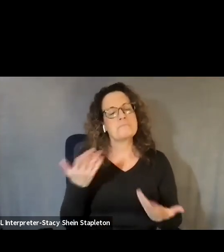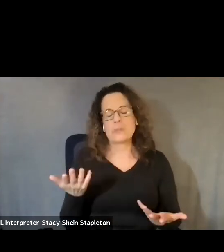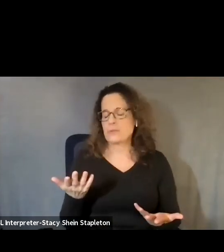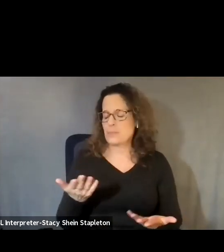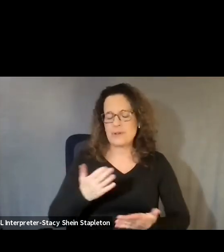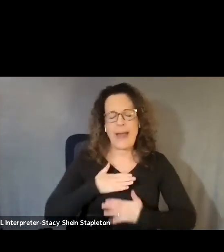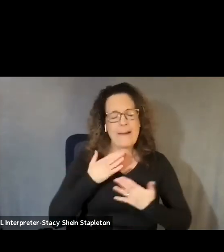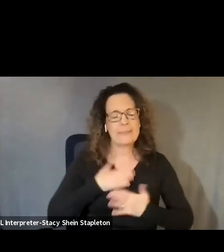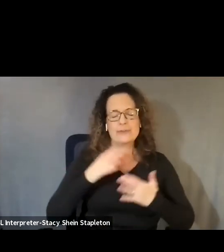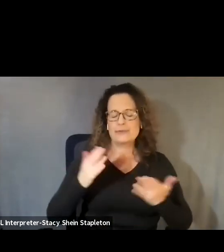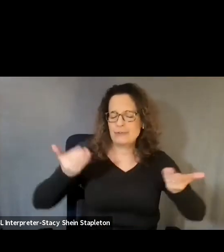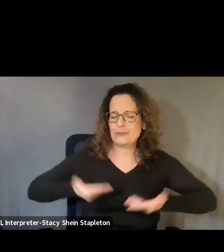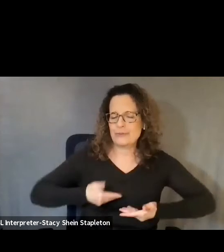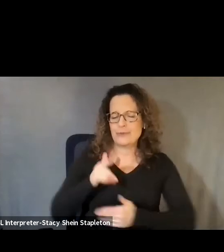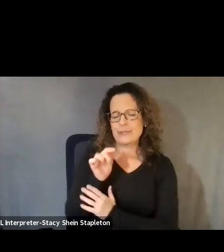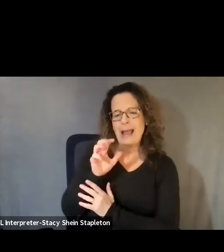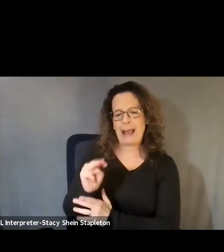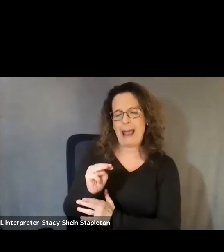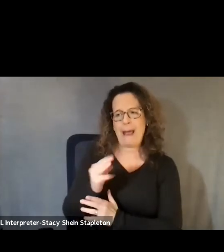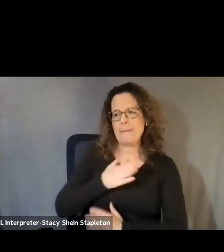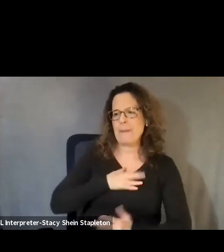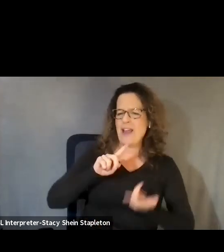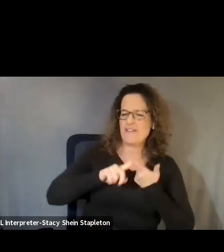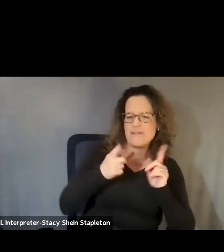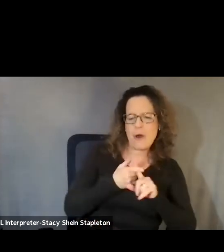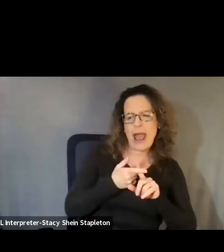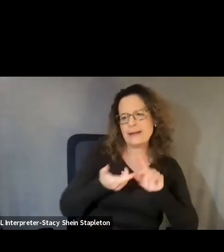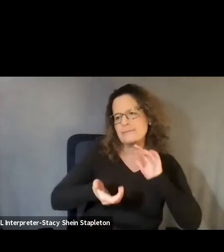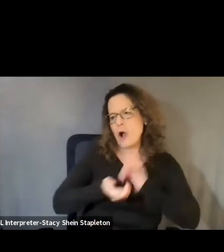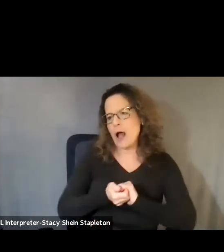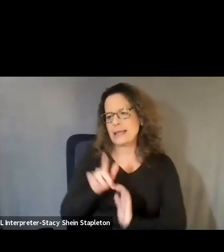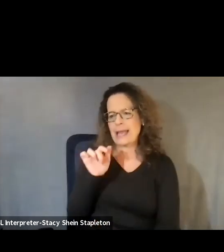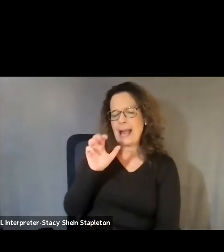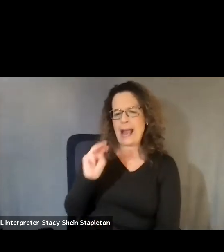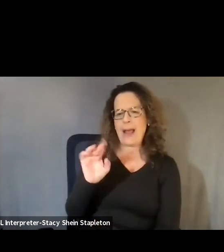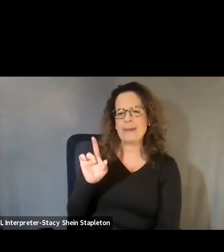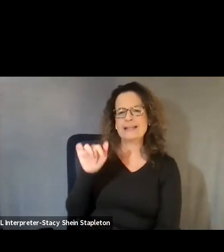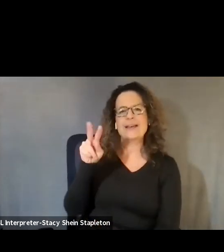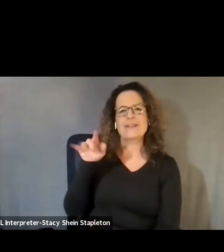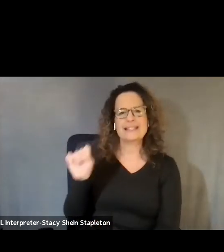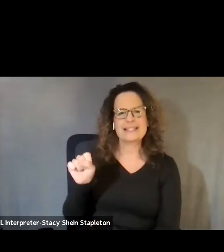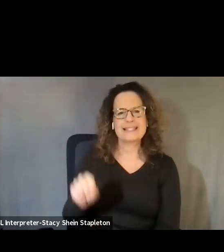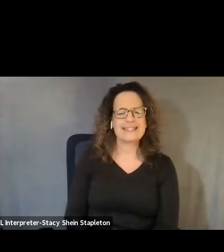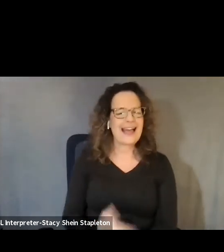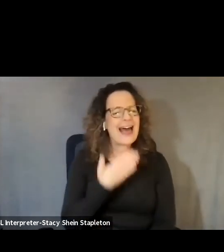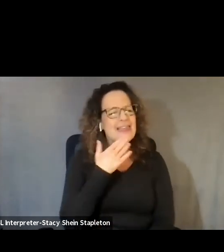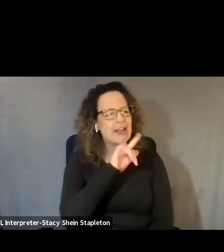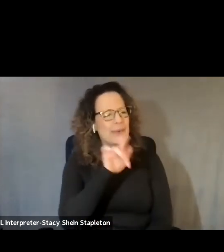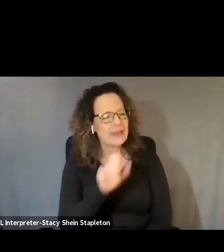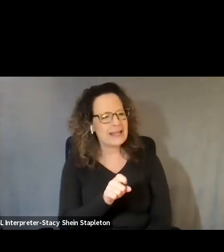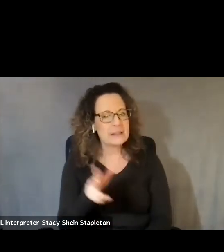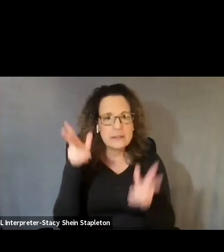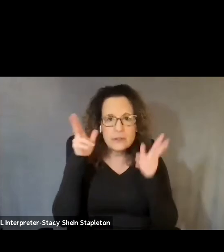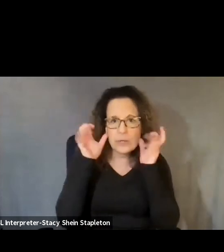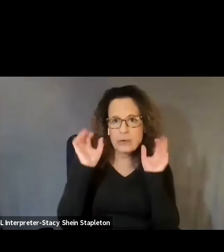further ado, I am going to introduce my friend and colleague, Cam Davis. Thank you, Liz. Can you all hear me pretty